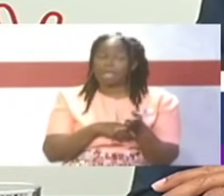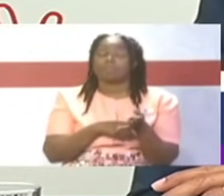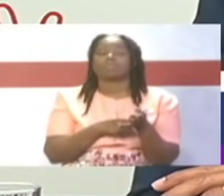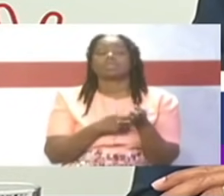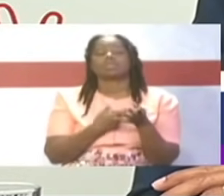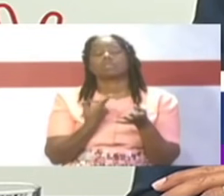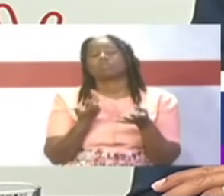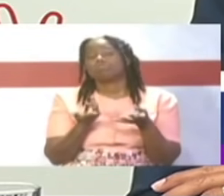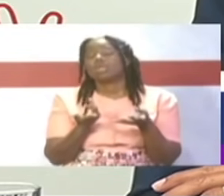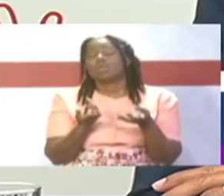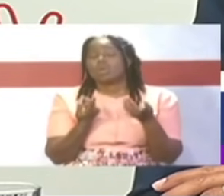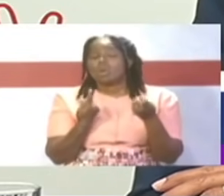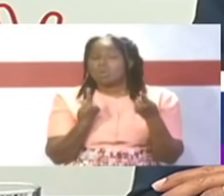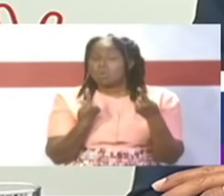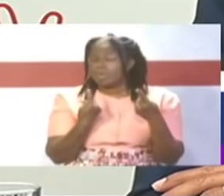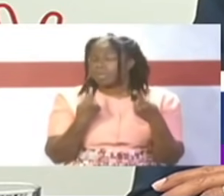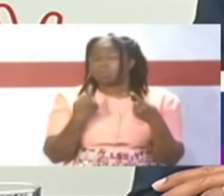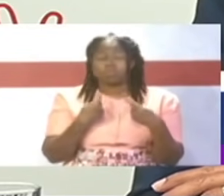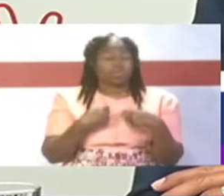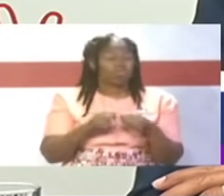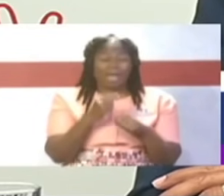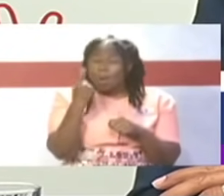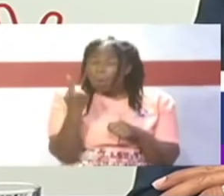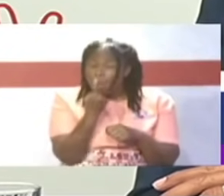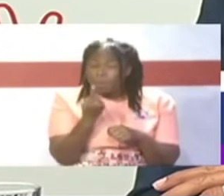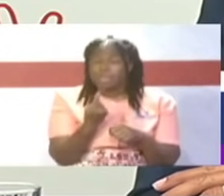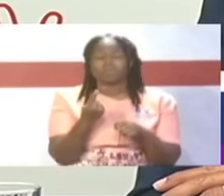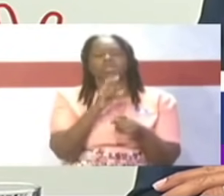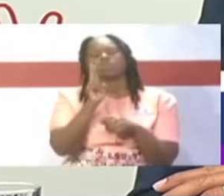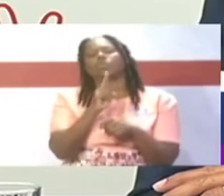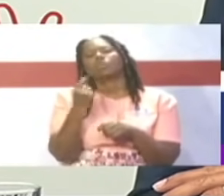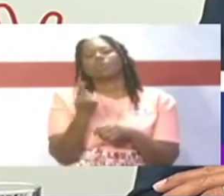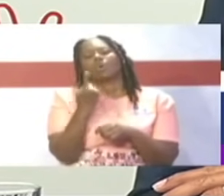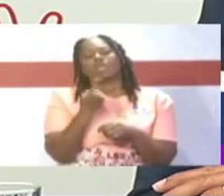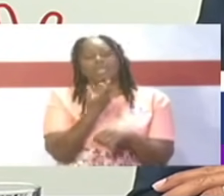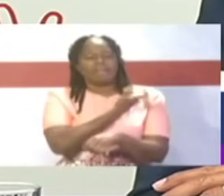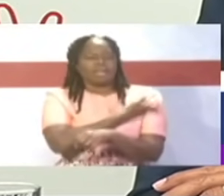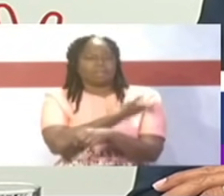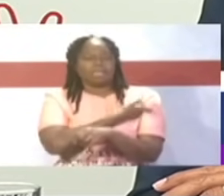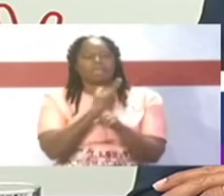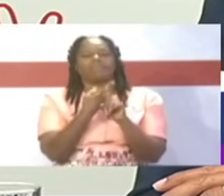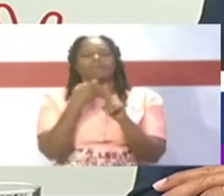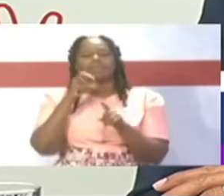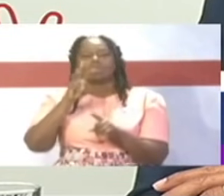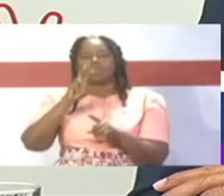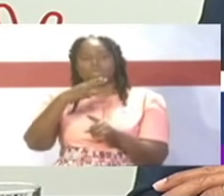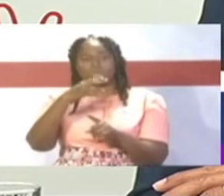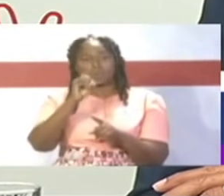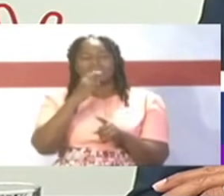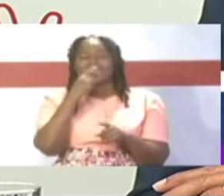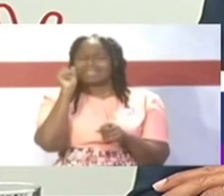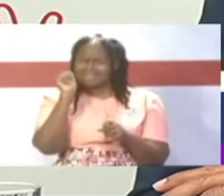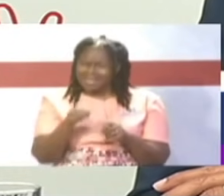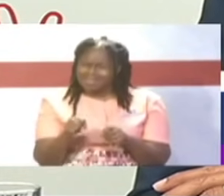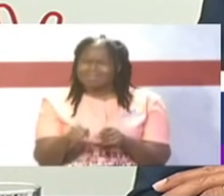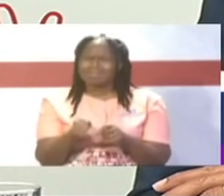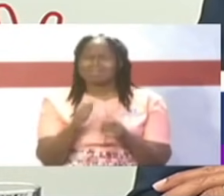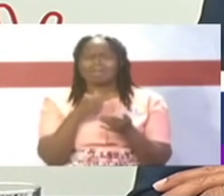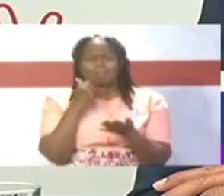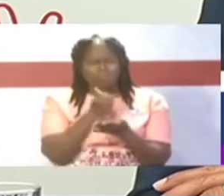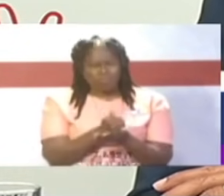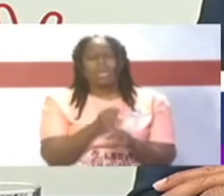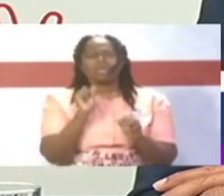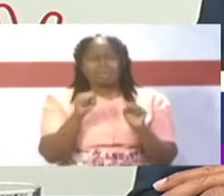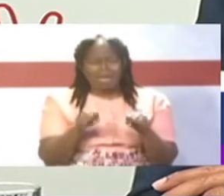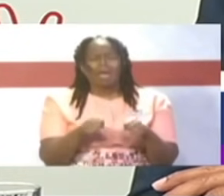vaccines. Today, Trinidad and Tobago, again, is making a very large,